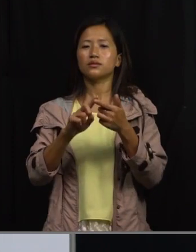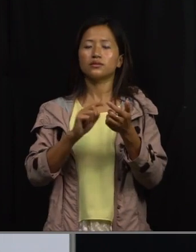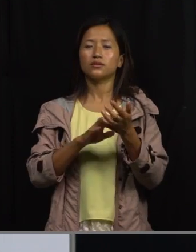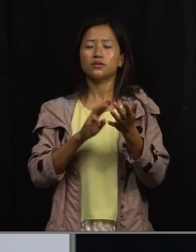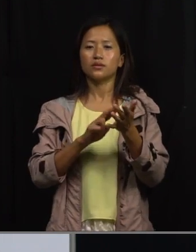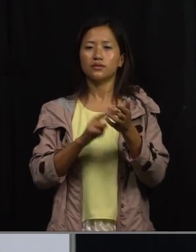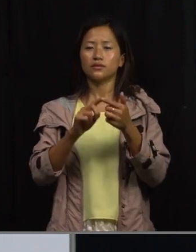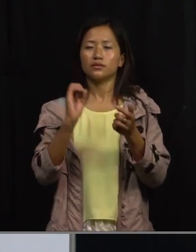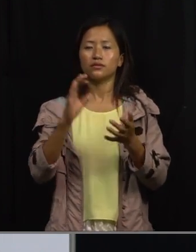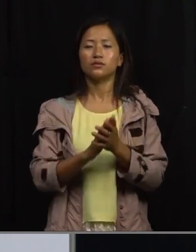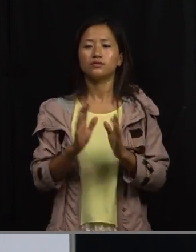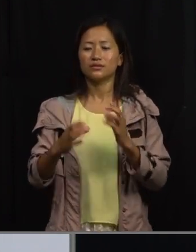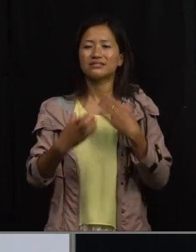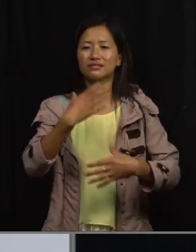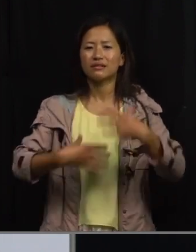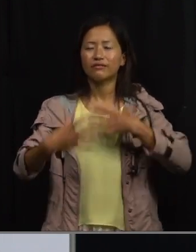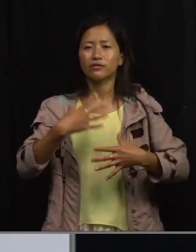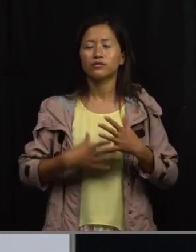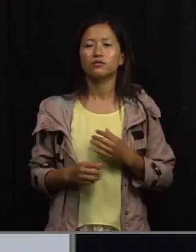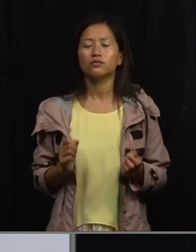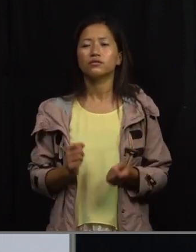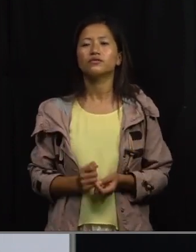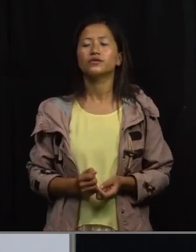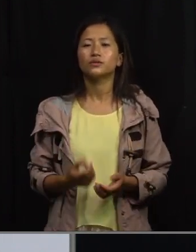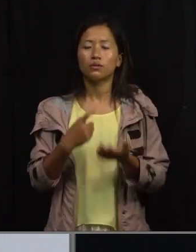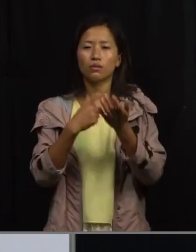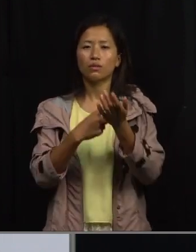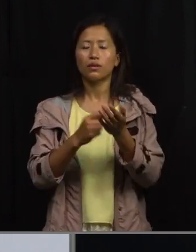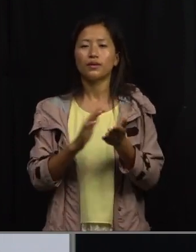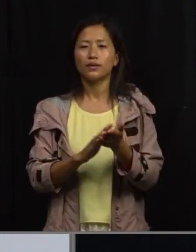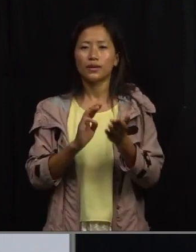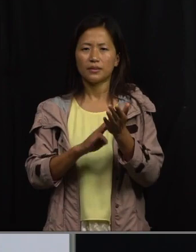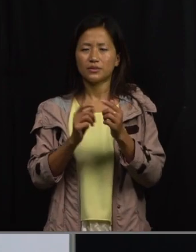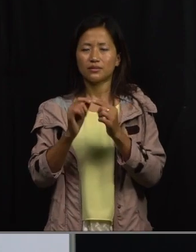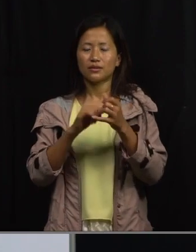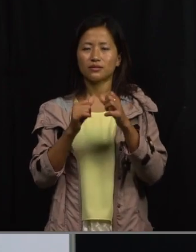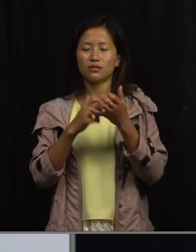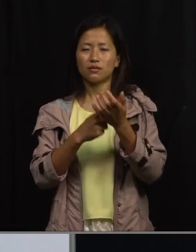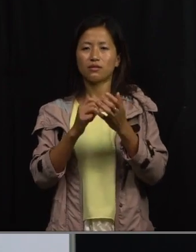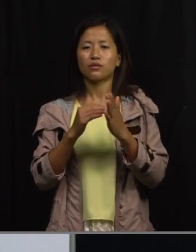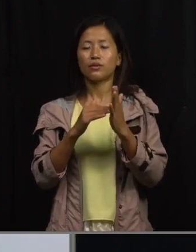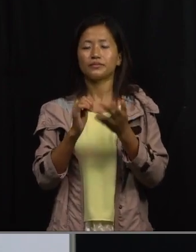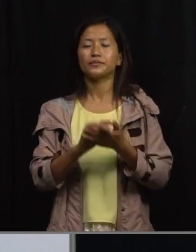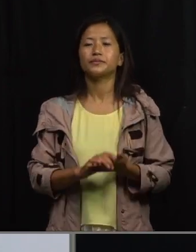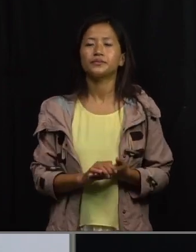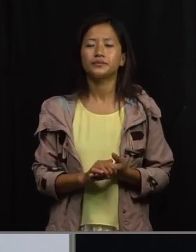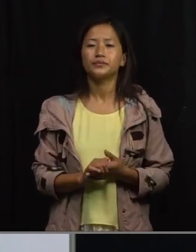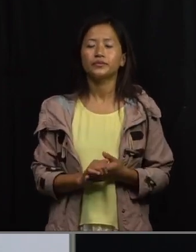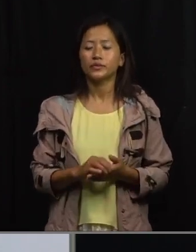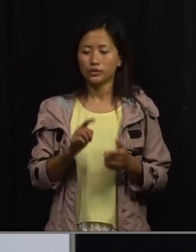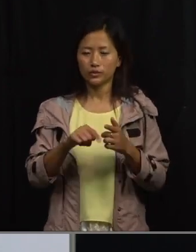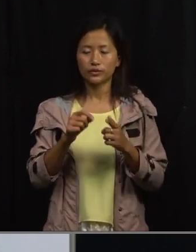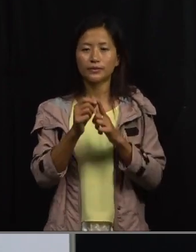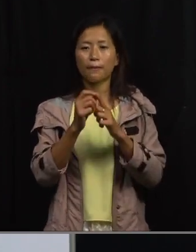just about sufferings or misery, okay? It's not about sufferings or misery, because this was the period